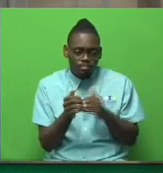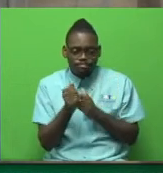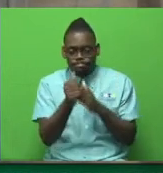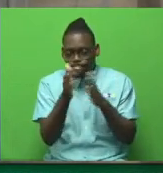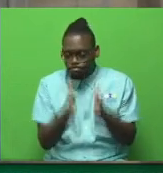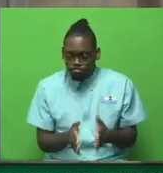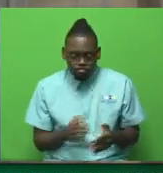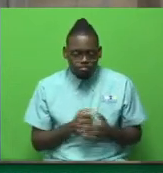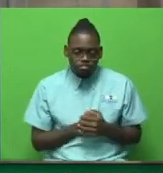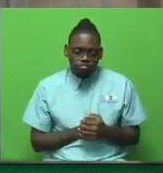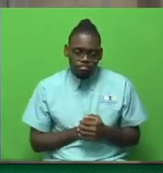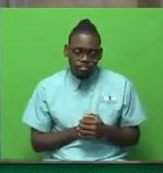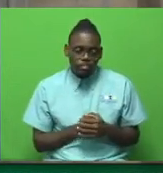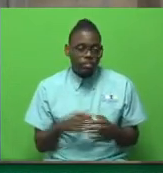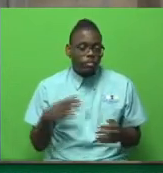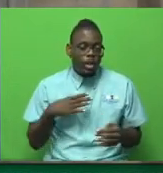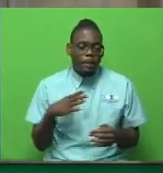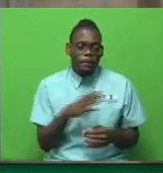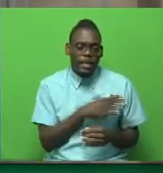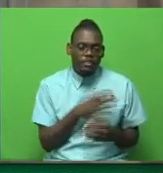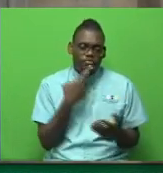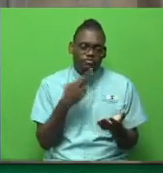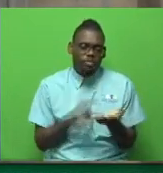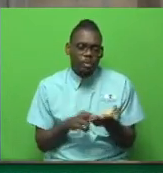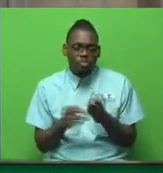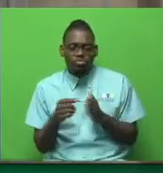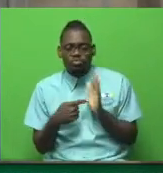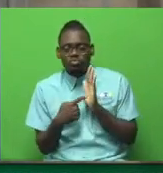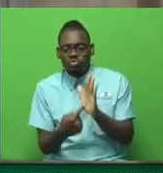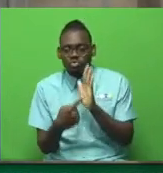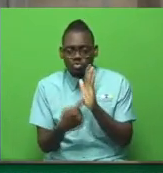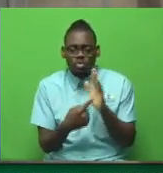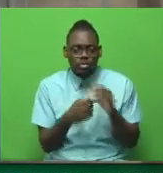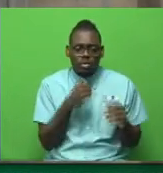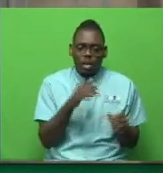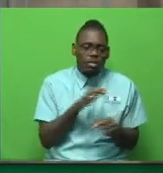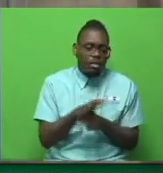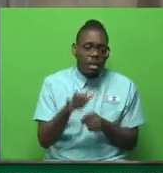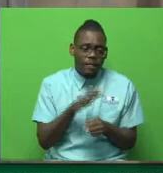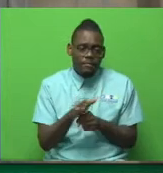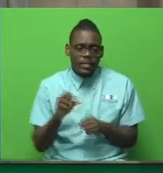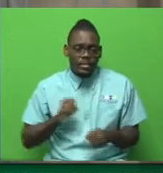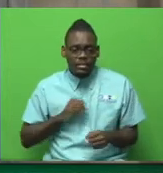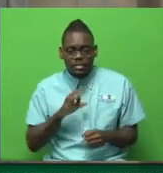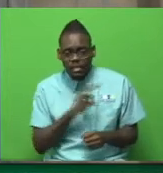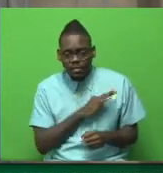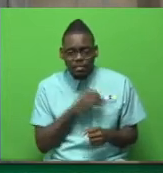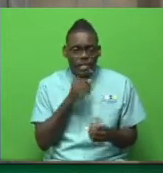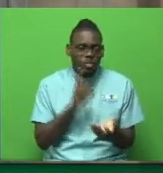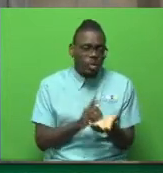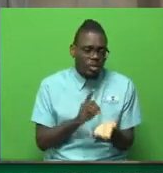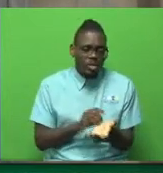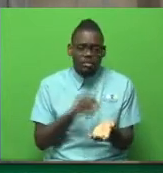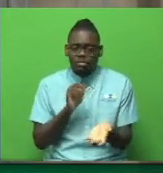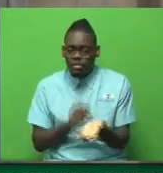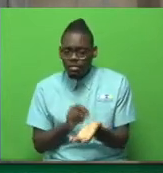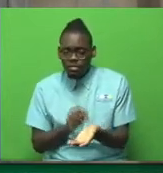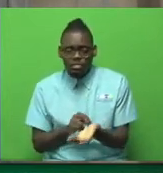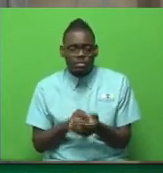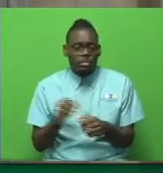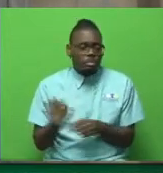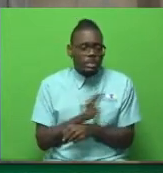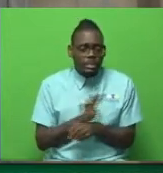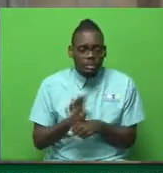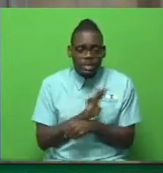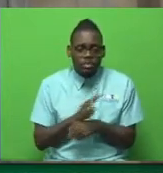report tells of staff shortages being common doctors and nurses having to perform non-medical functions